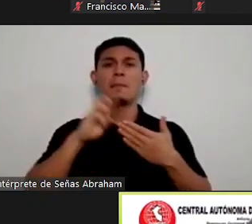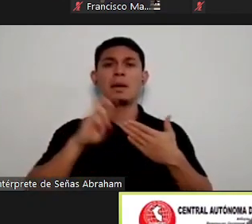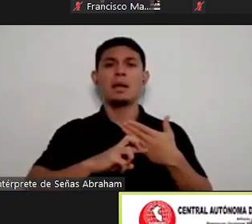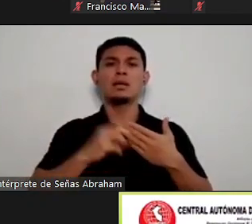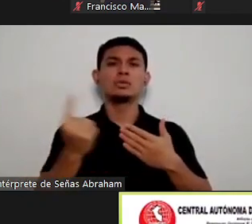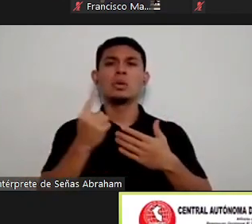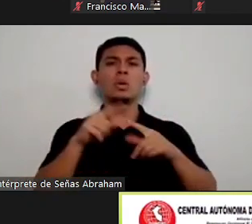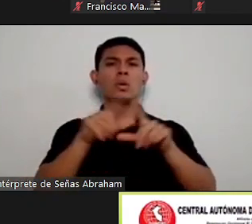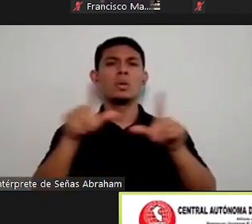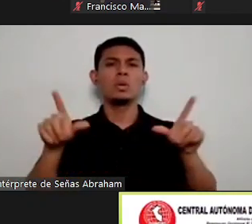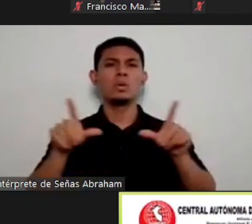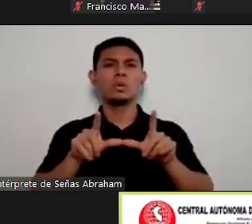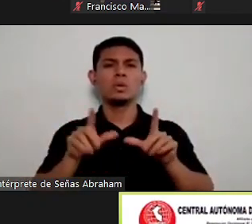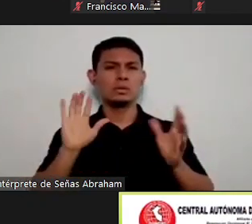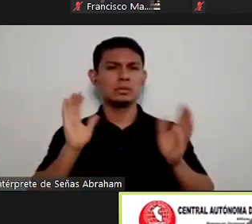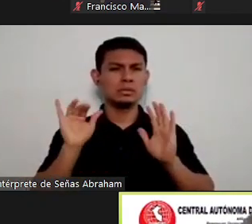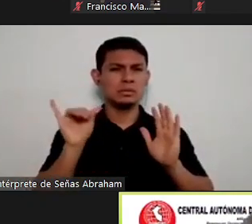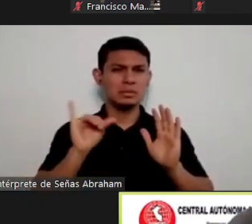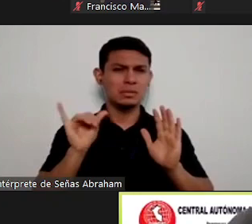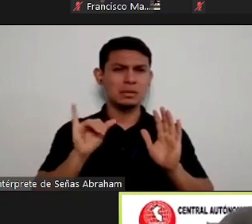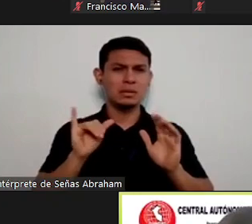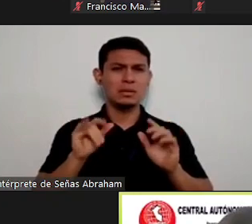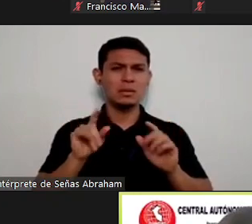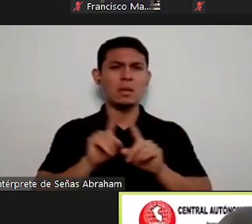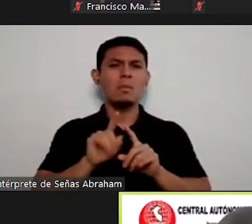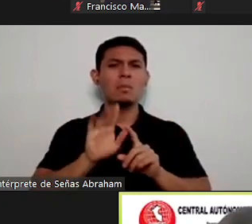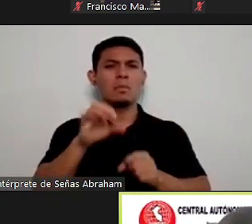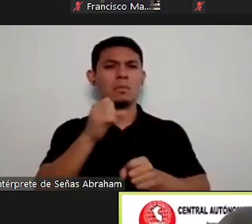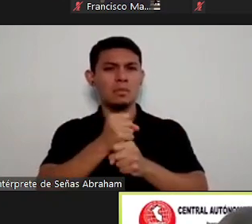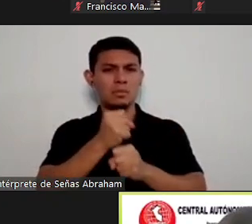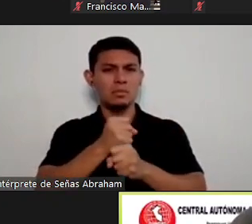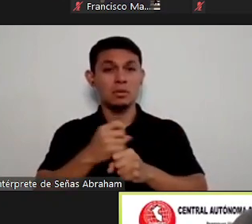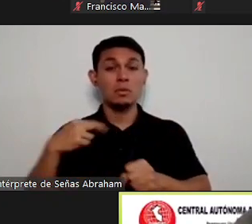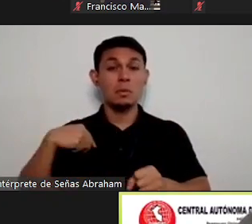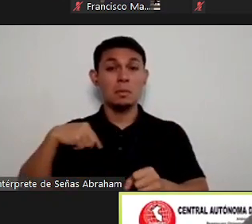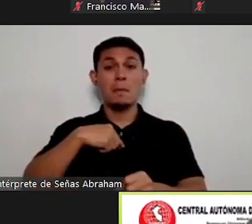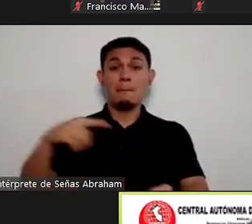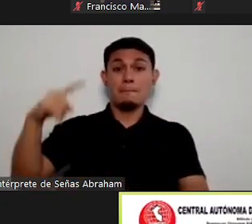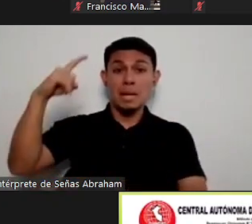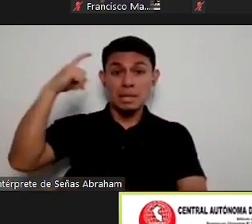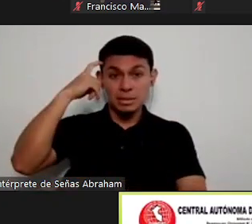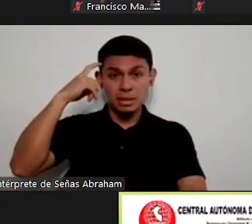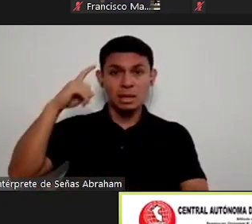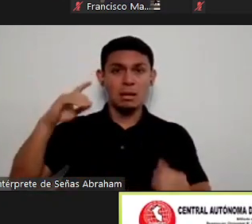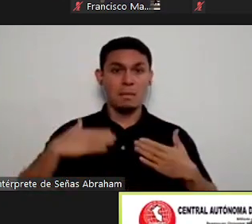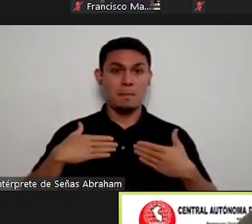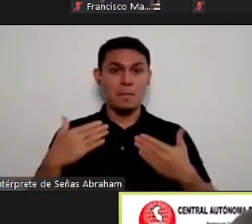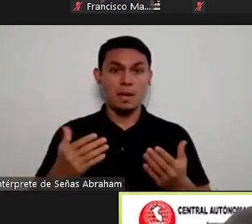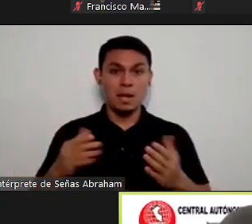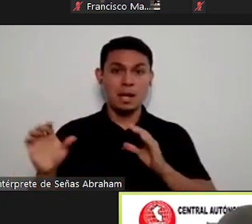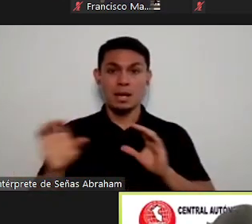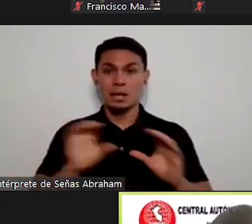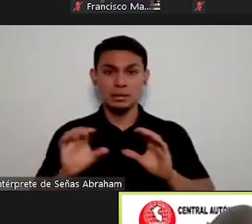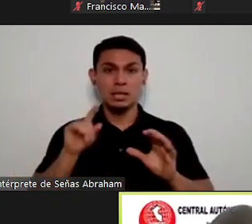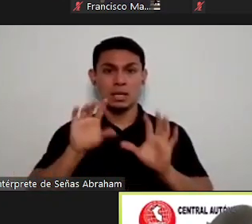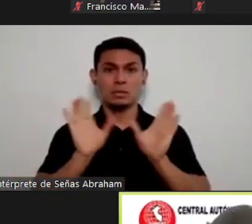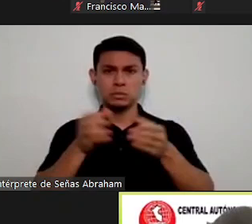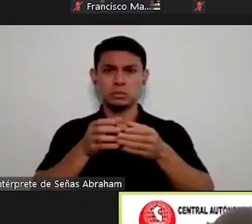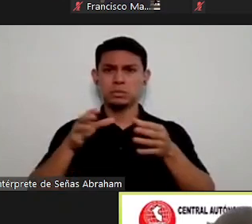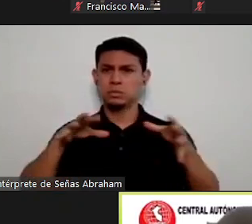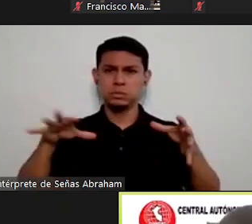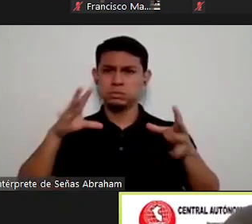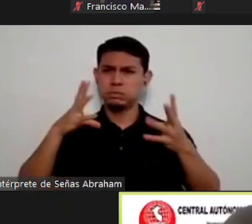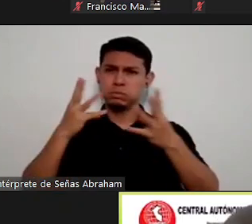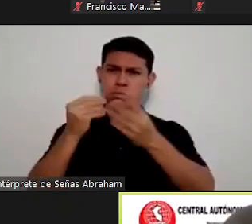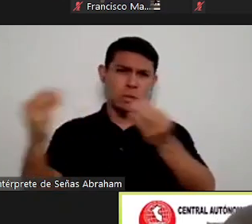however there was only a space in that but that was only done through the drafting of the plan we thought that we could